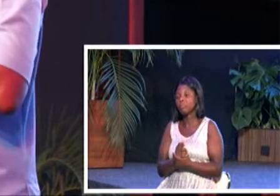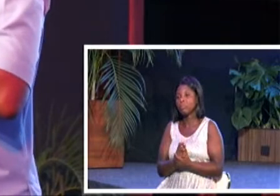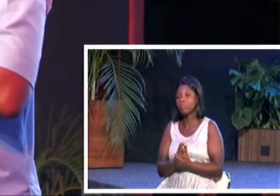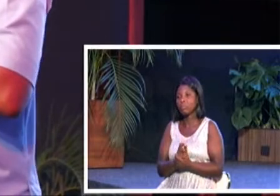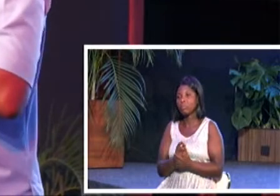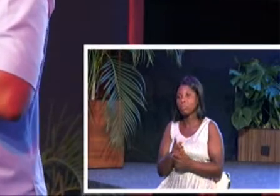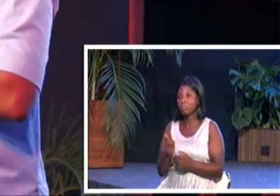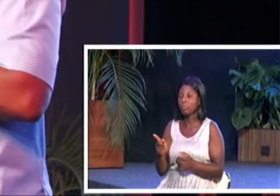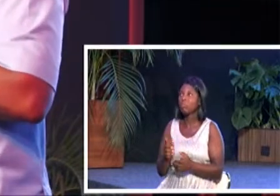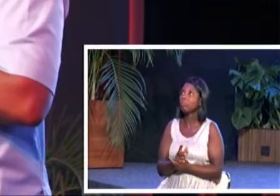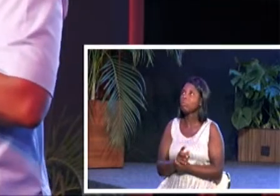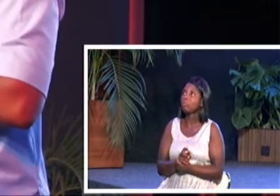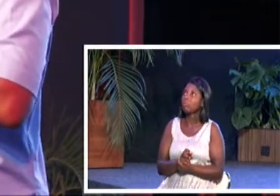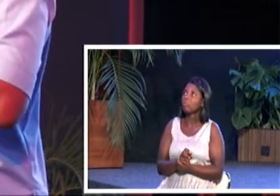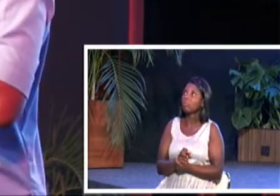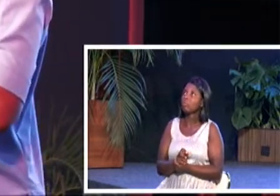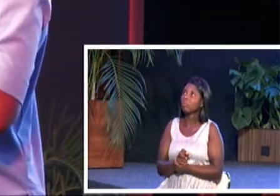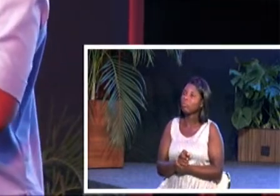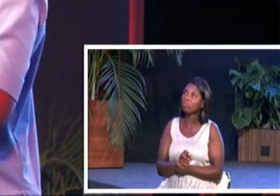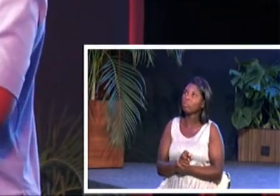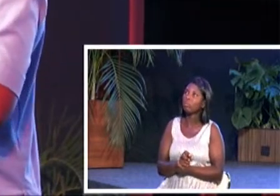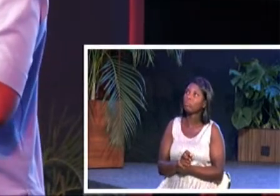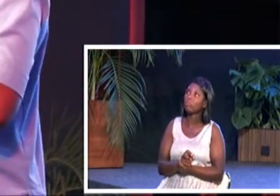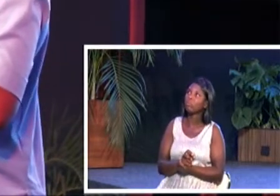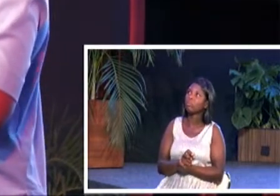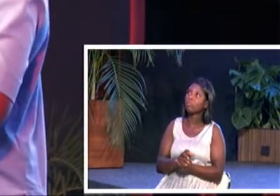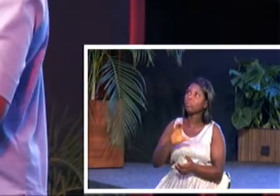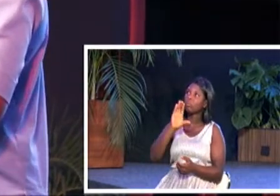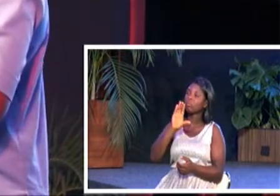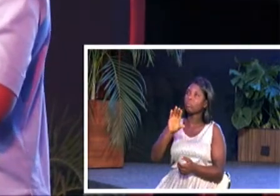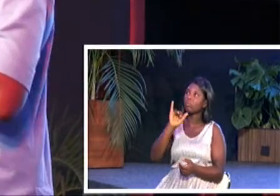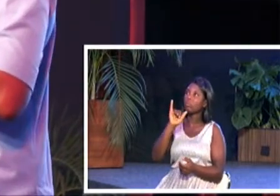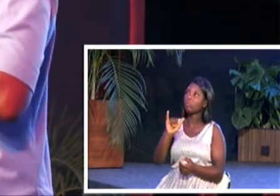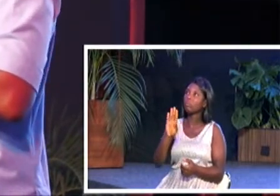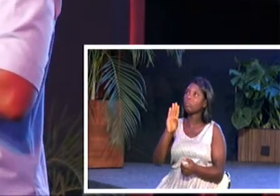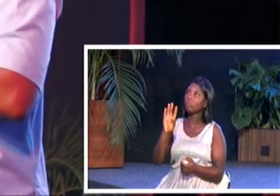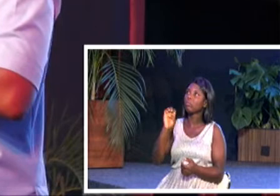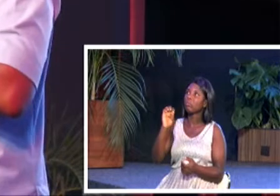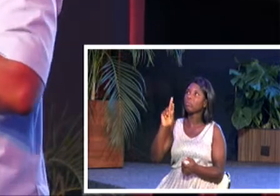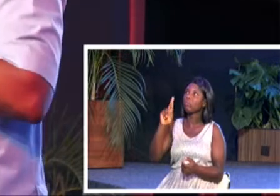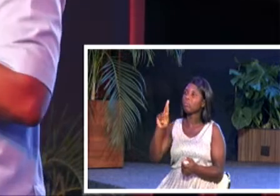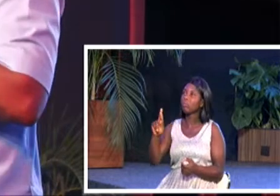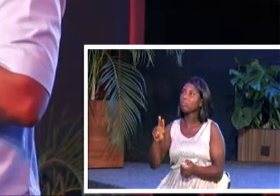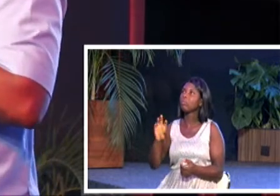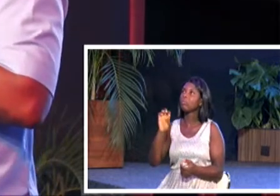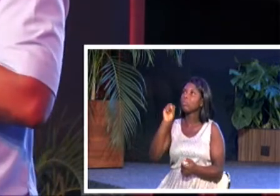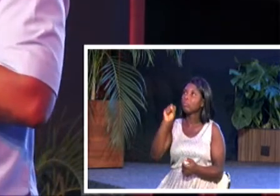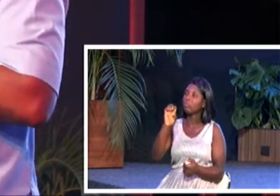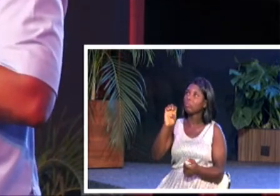right, or the valuation in the cyber security space is bigger